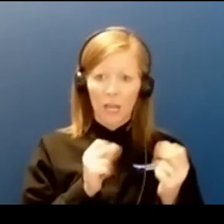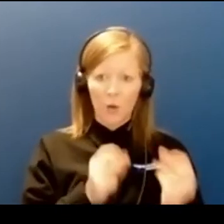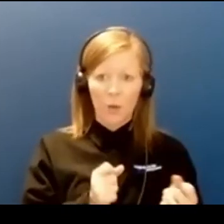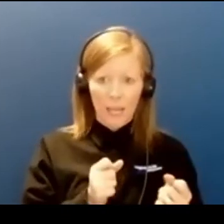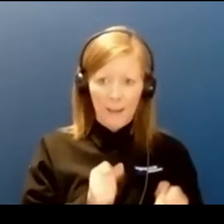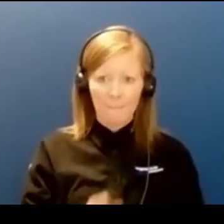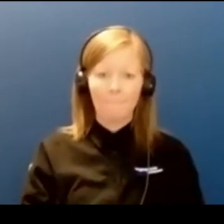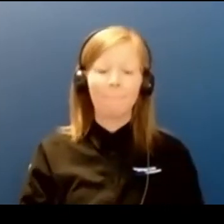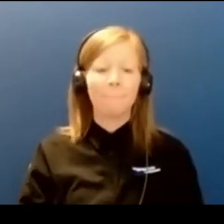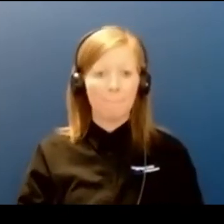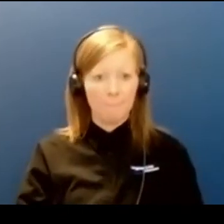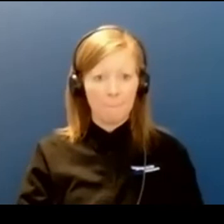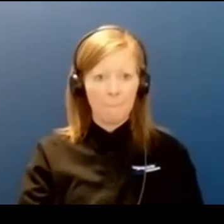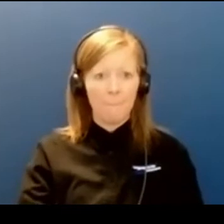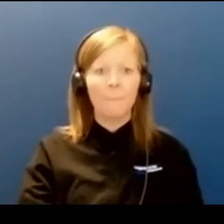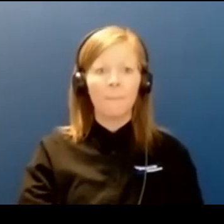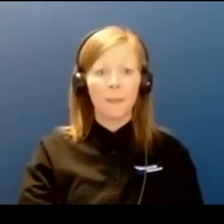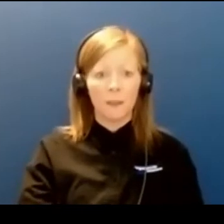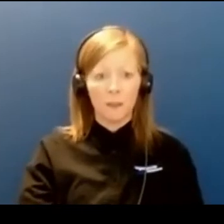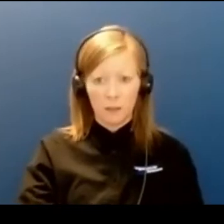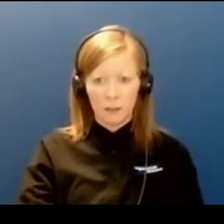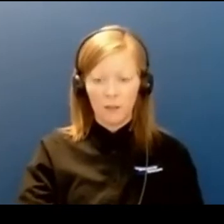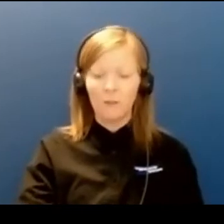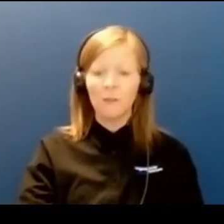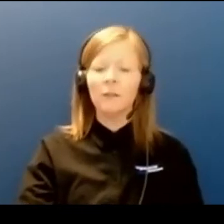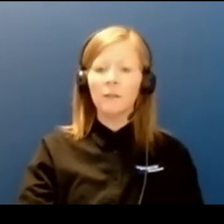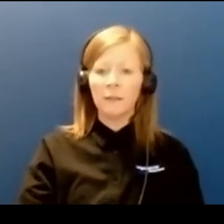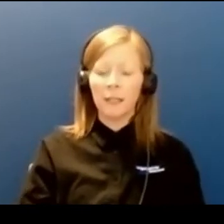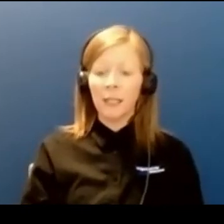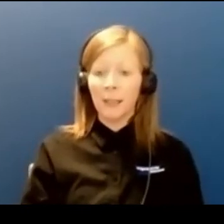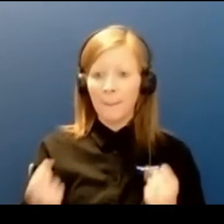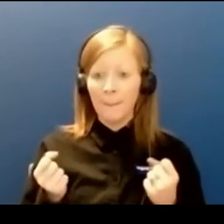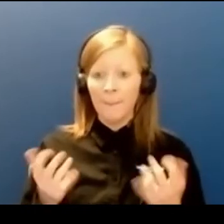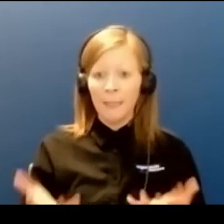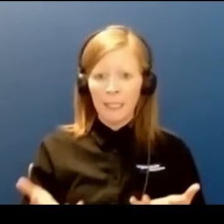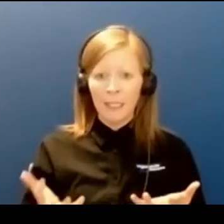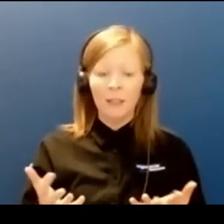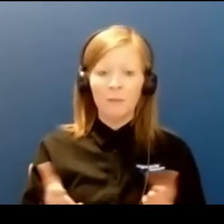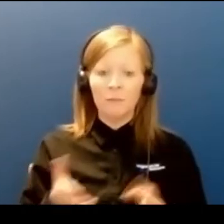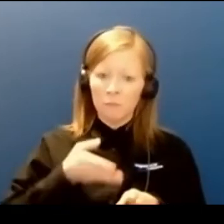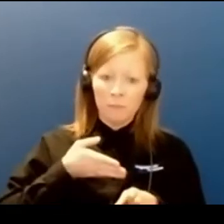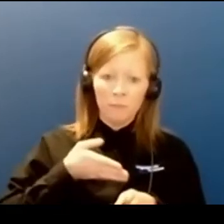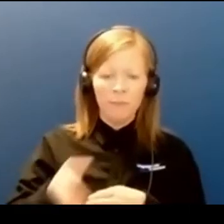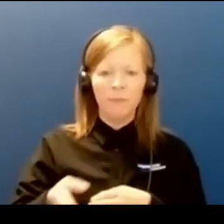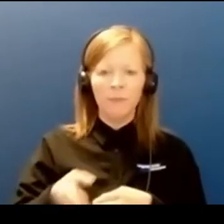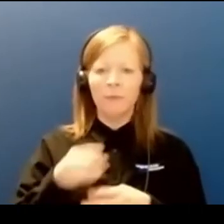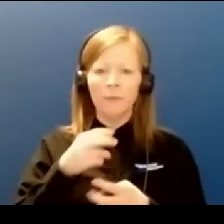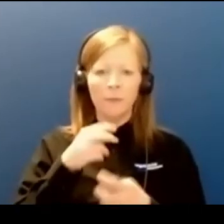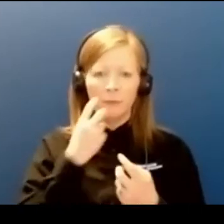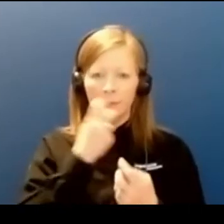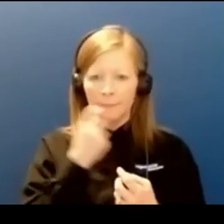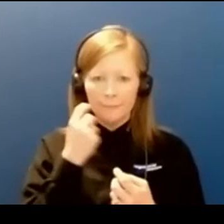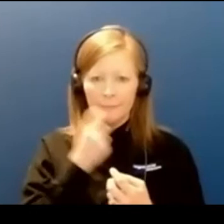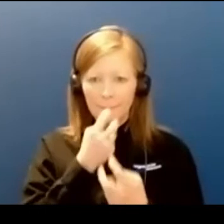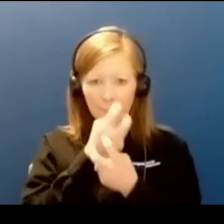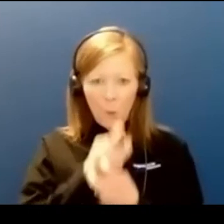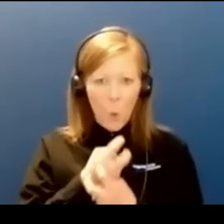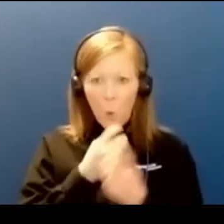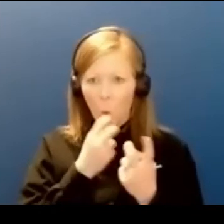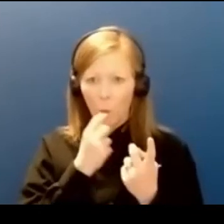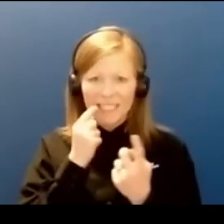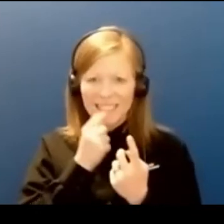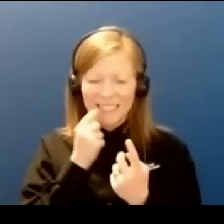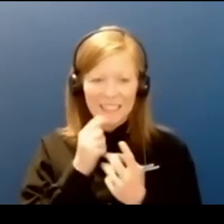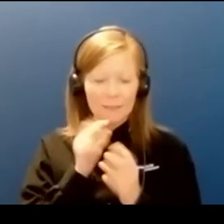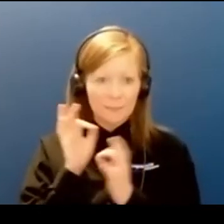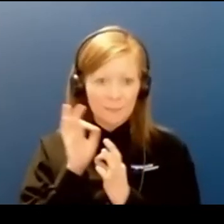is, many orthodontists are going to try to work with your child, but if the behavior is not quite